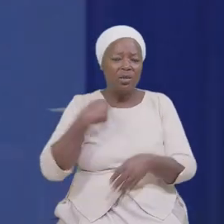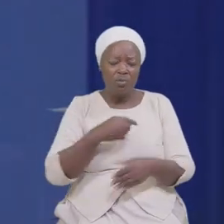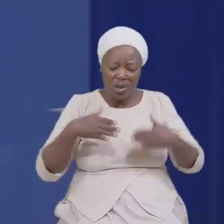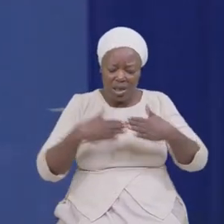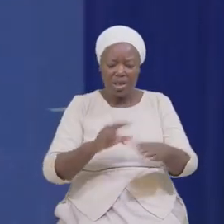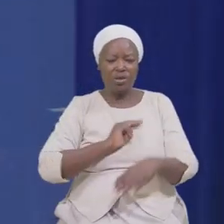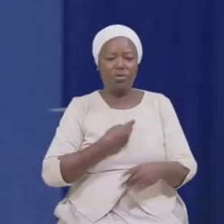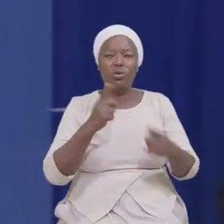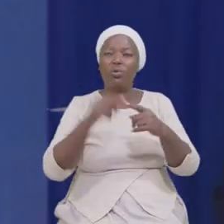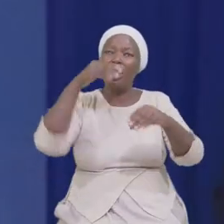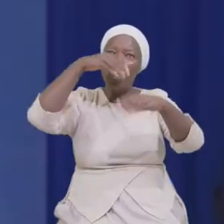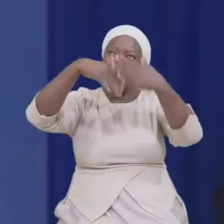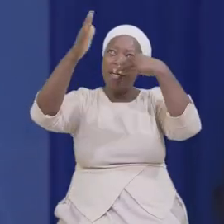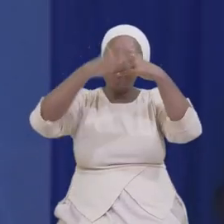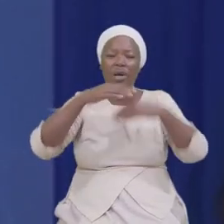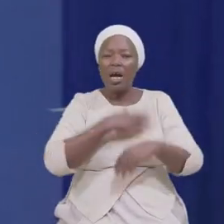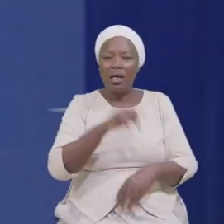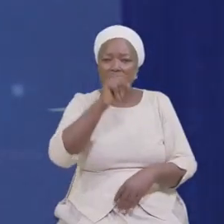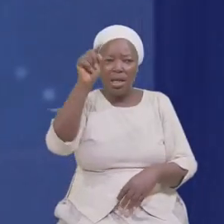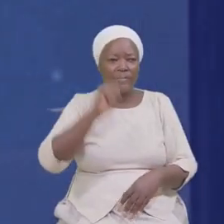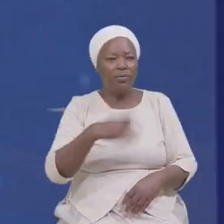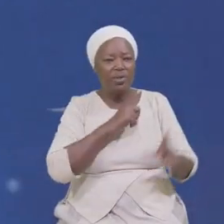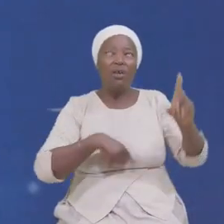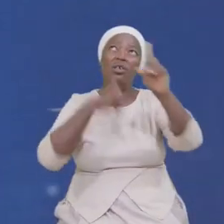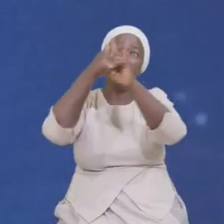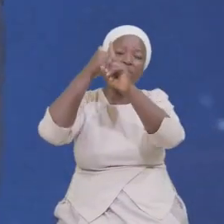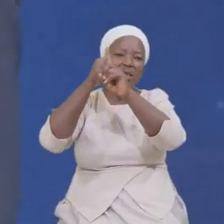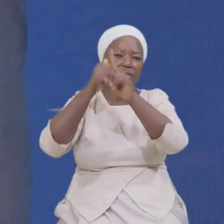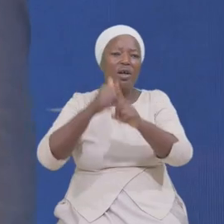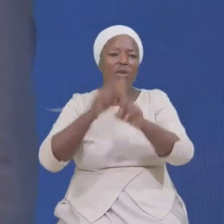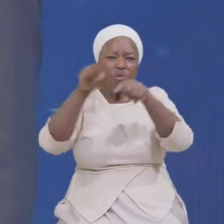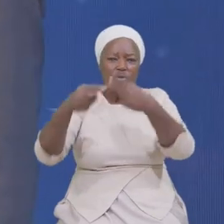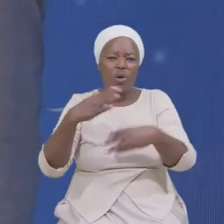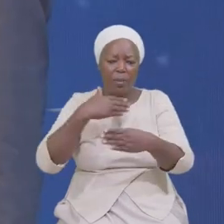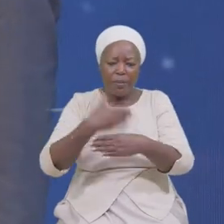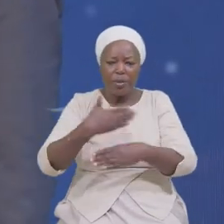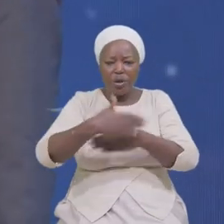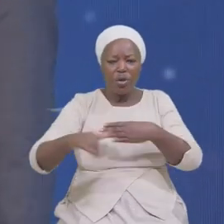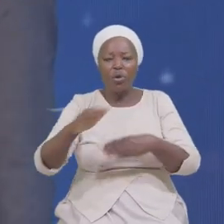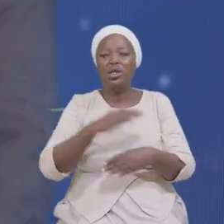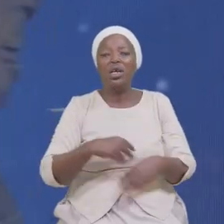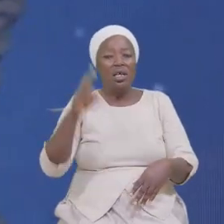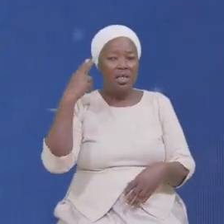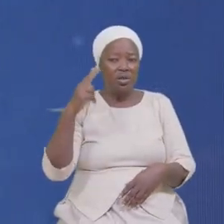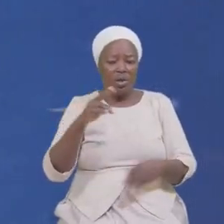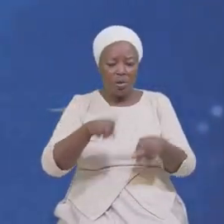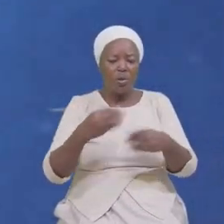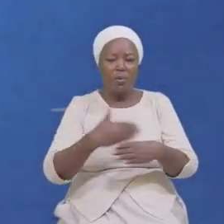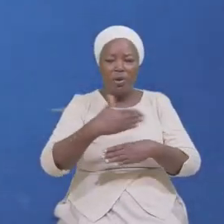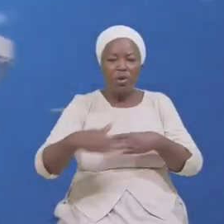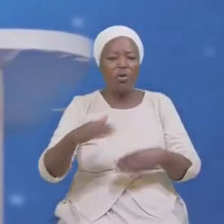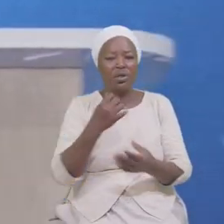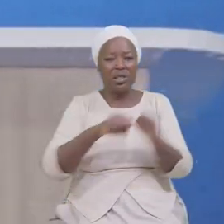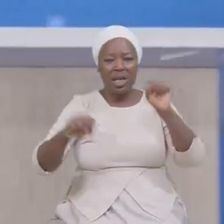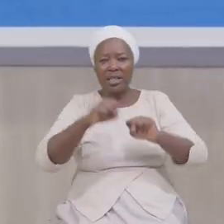into heaven. And therefore the Lord himself, going beyond history and going beyond science and